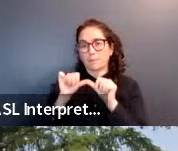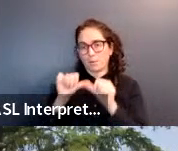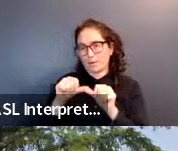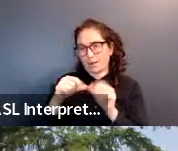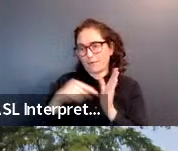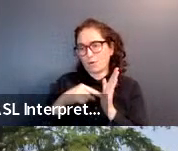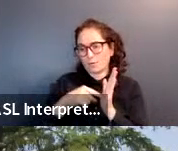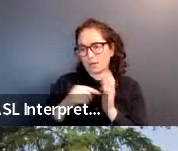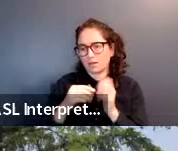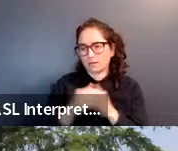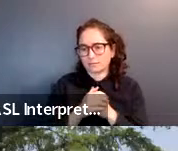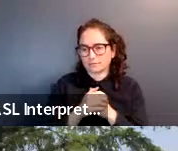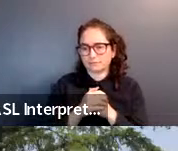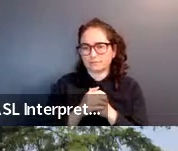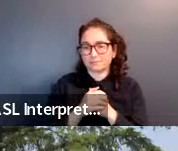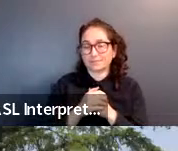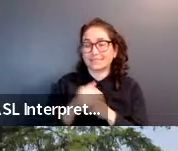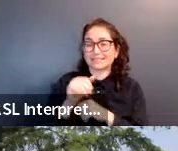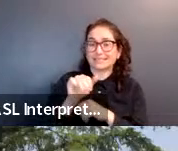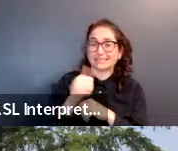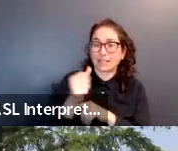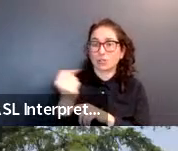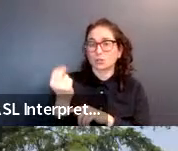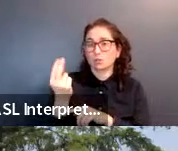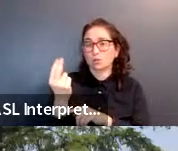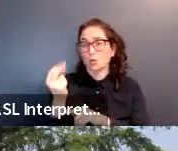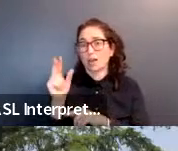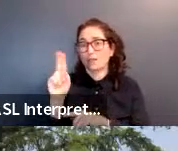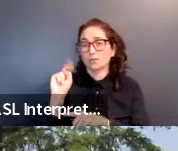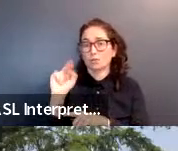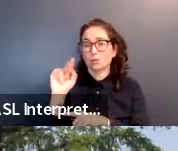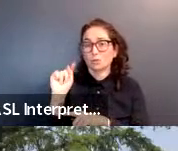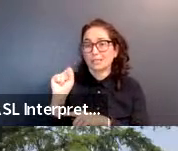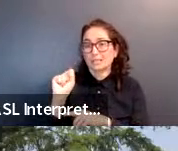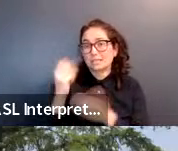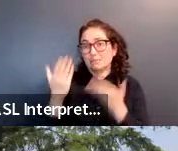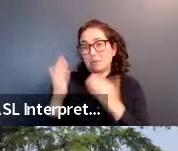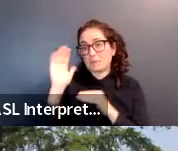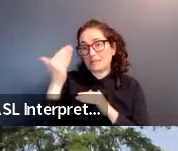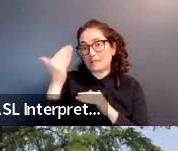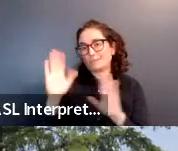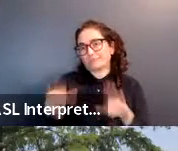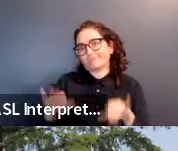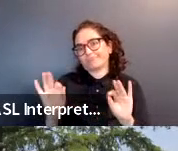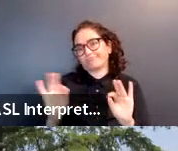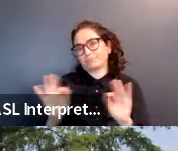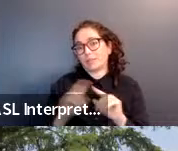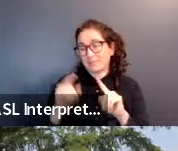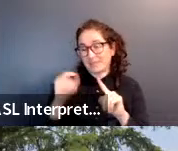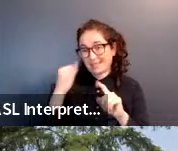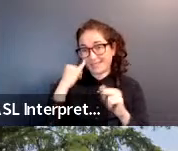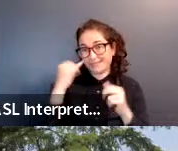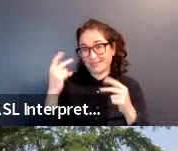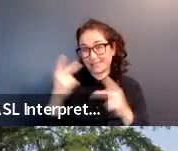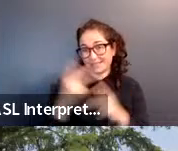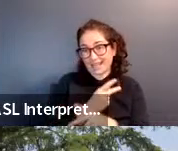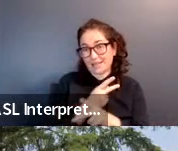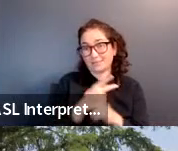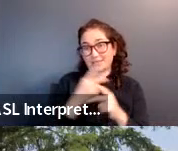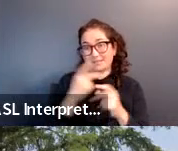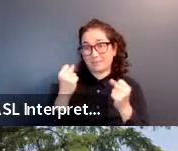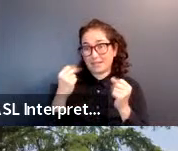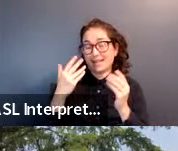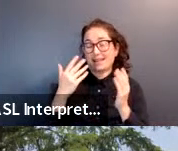affordable. 10 or 12 units may not seem like much, but if you multiply that over hundreds